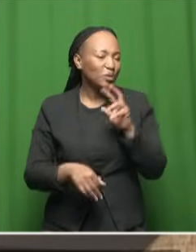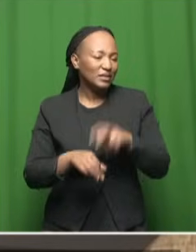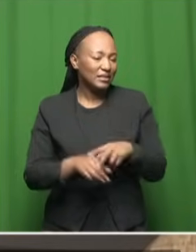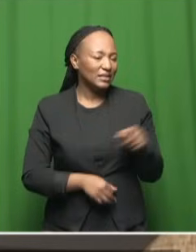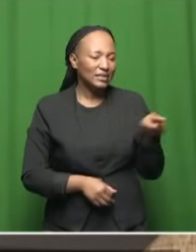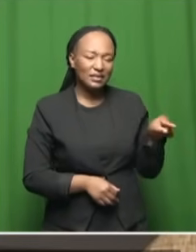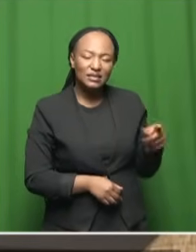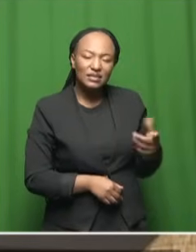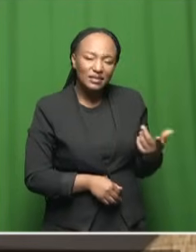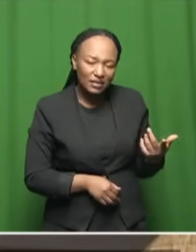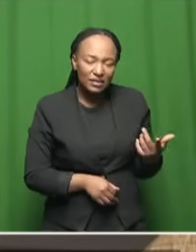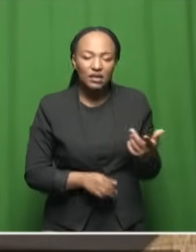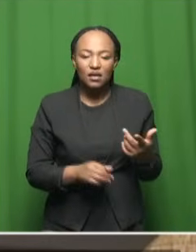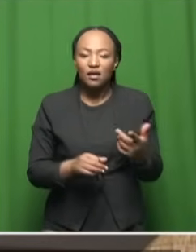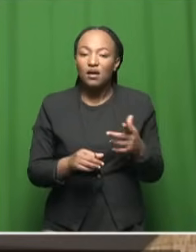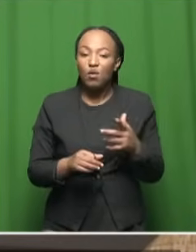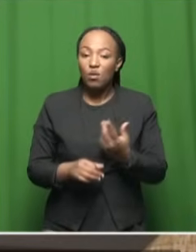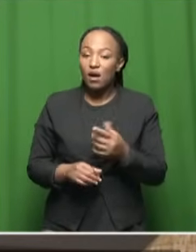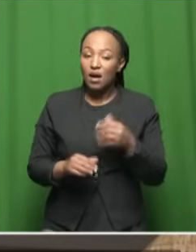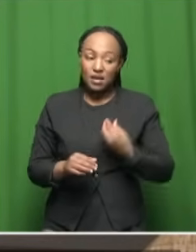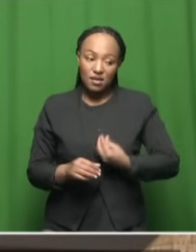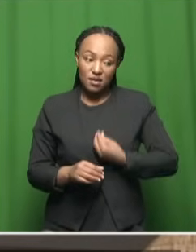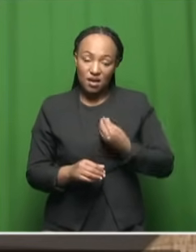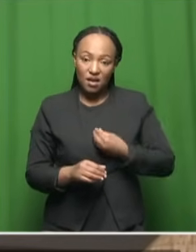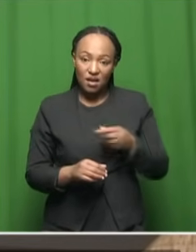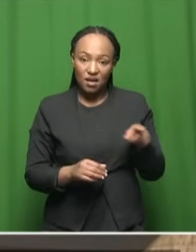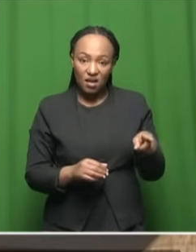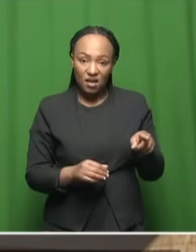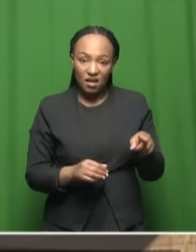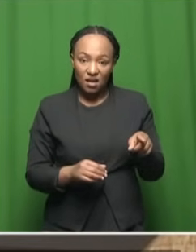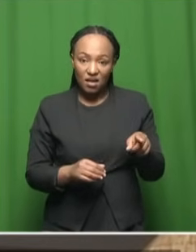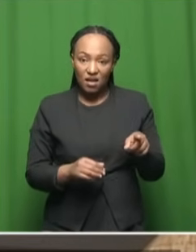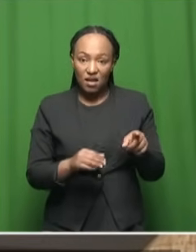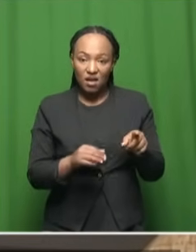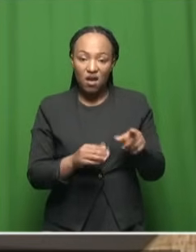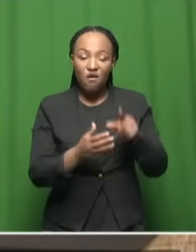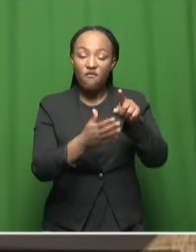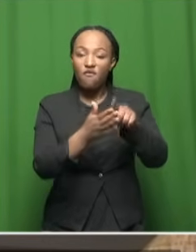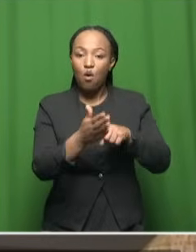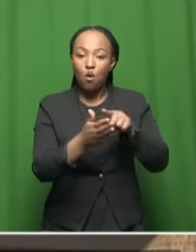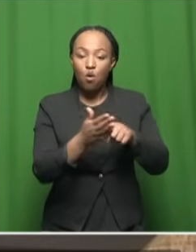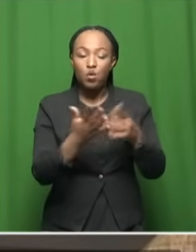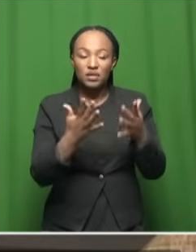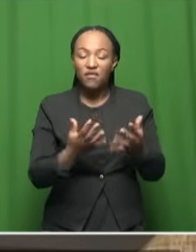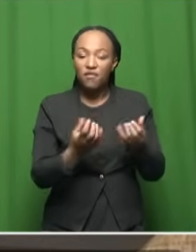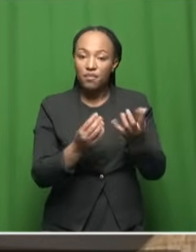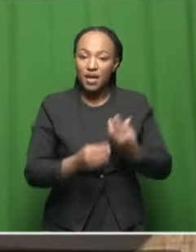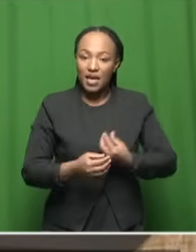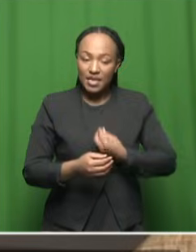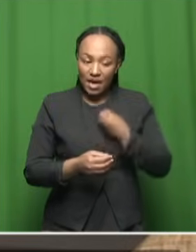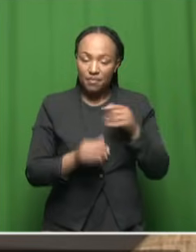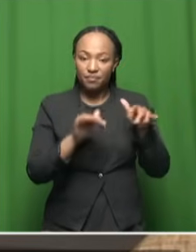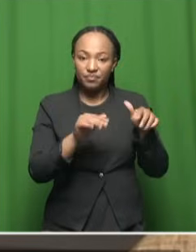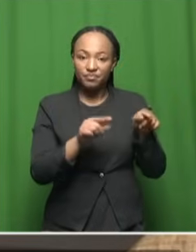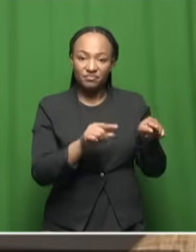the criticism that young people are the criticism of voter apathy among young people